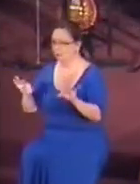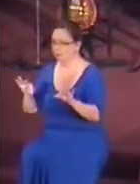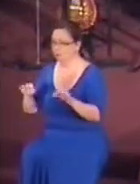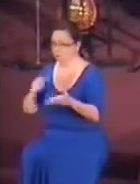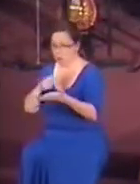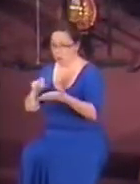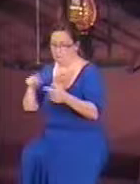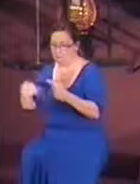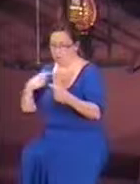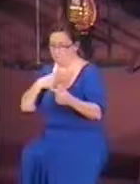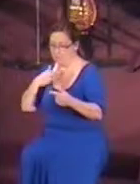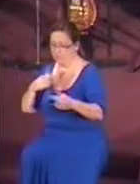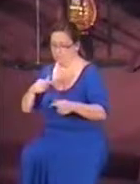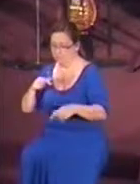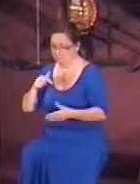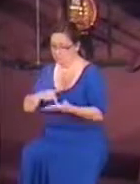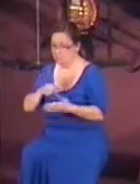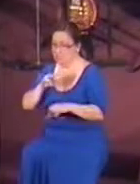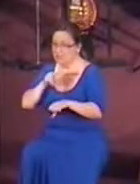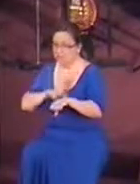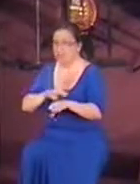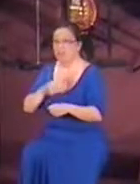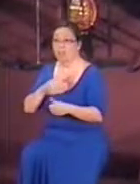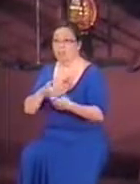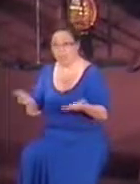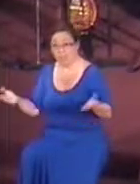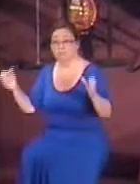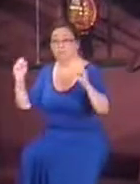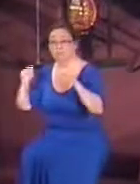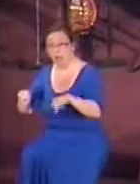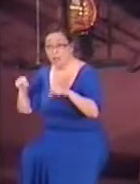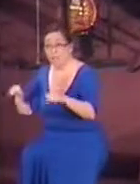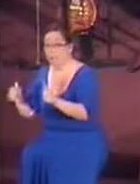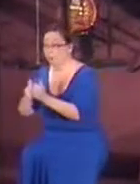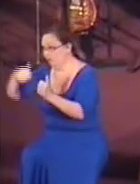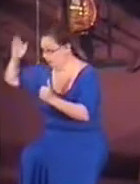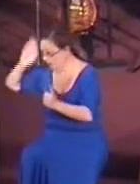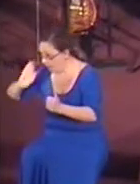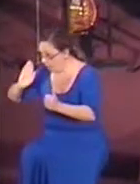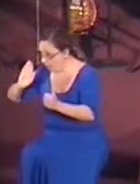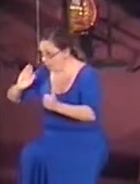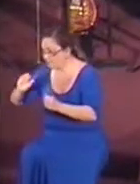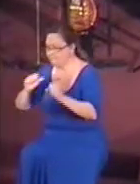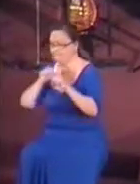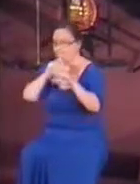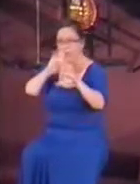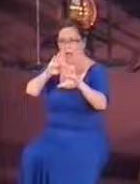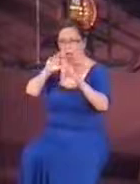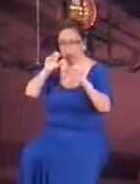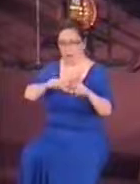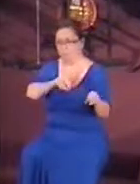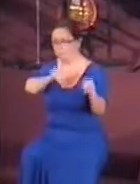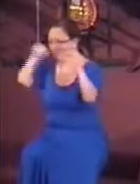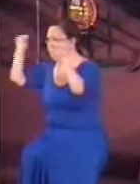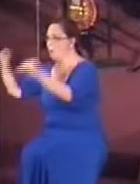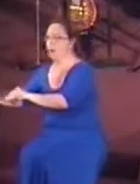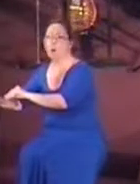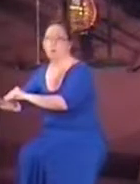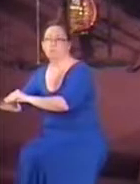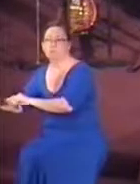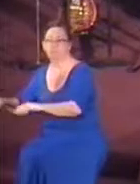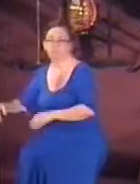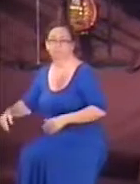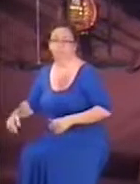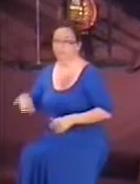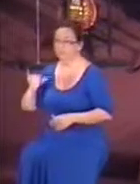about this nation? Things are possible with God. Mountains can be moved, which is, like I